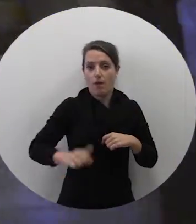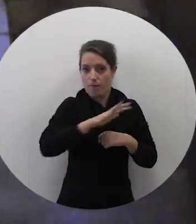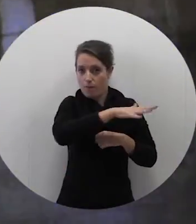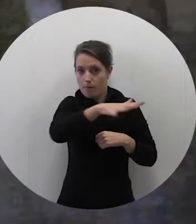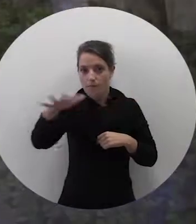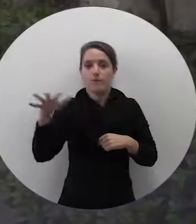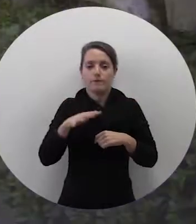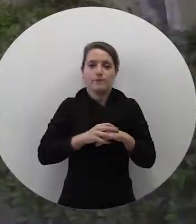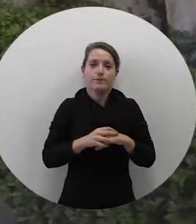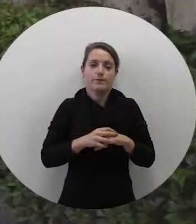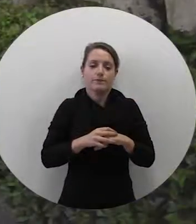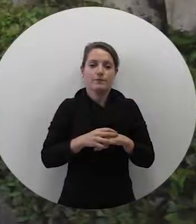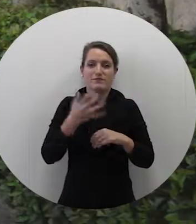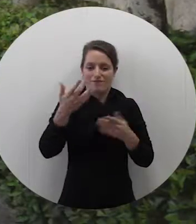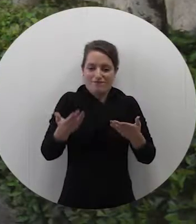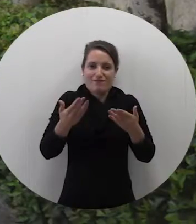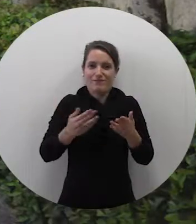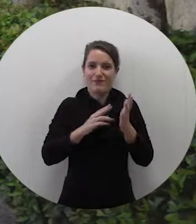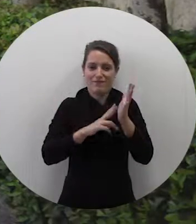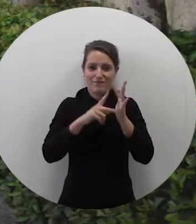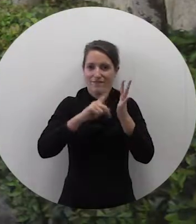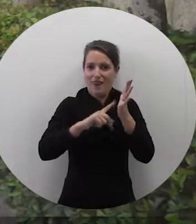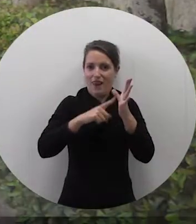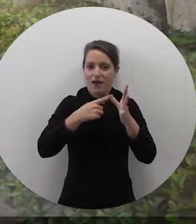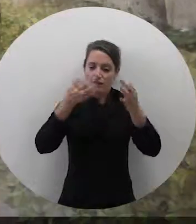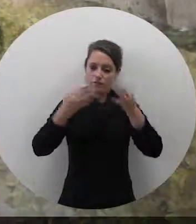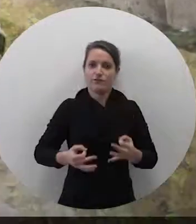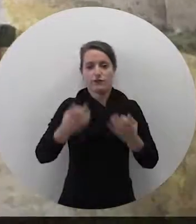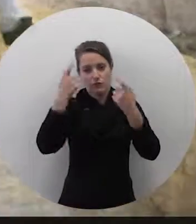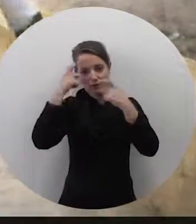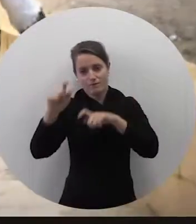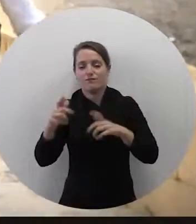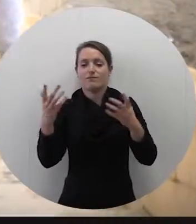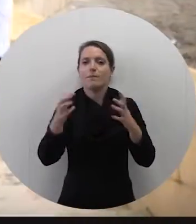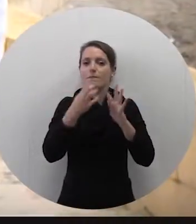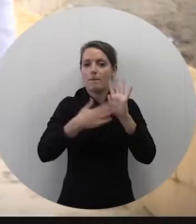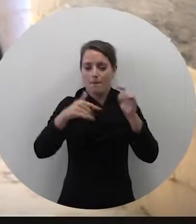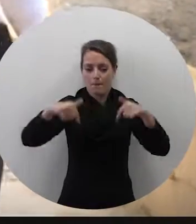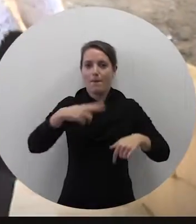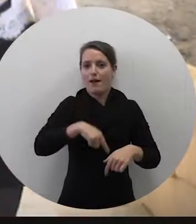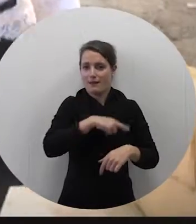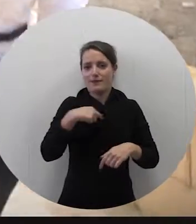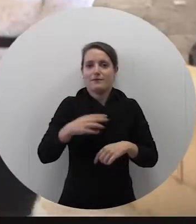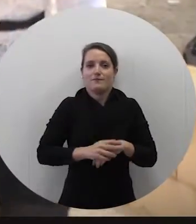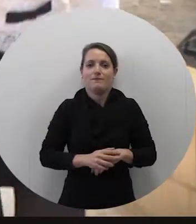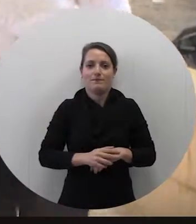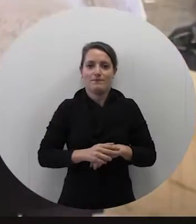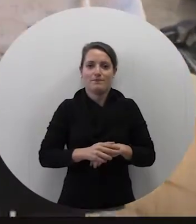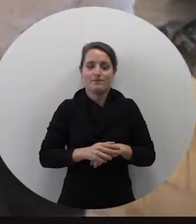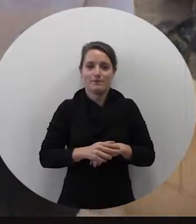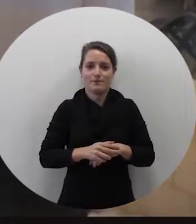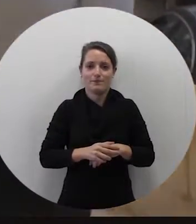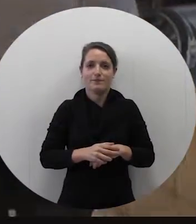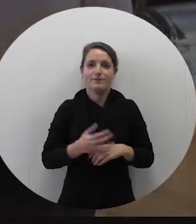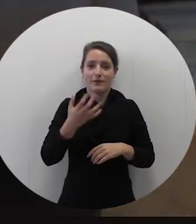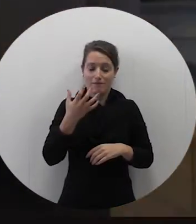large stretch of agricultural land. The villa is currently the official residence of the Prime Minister of Malta.